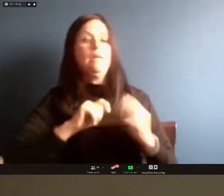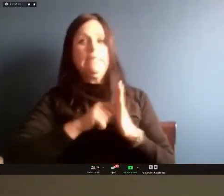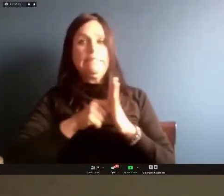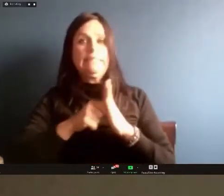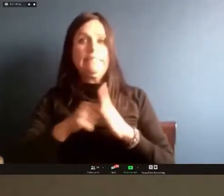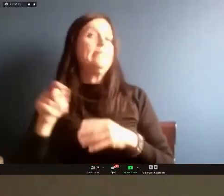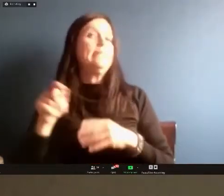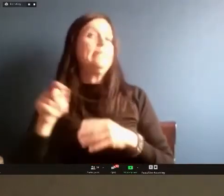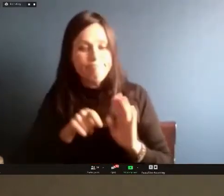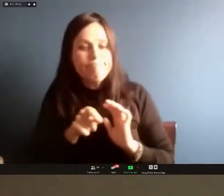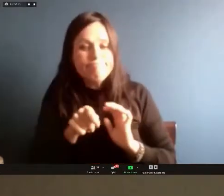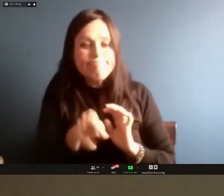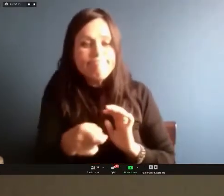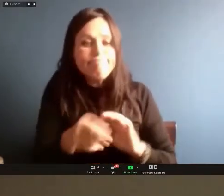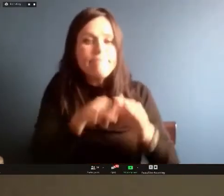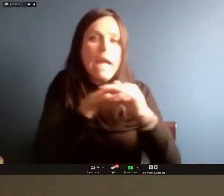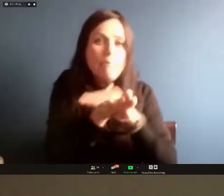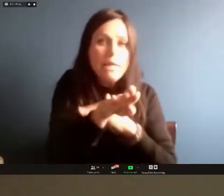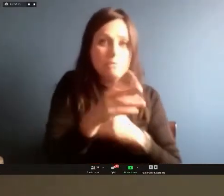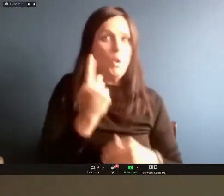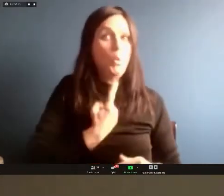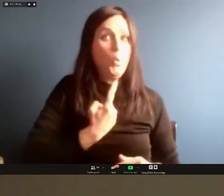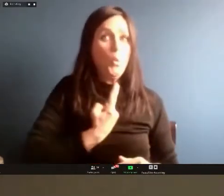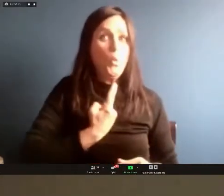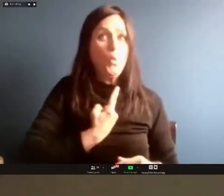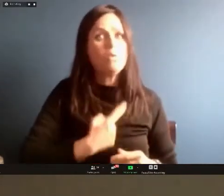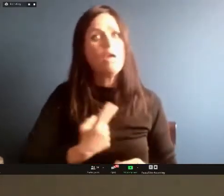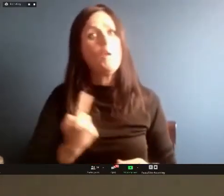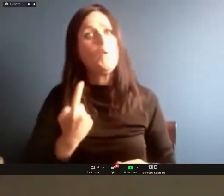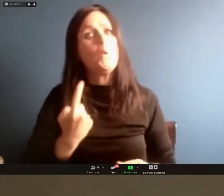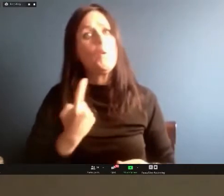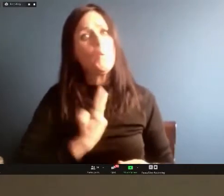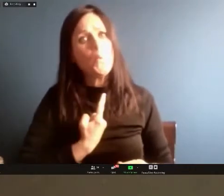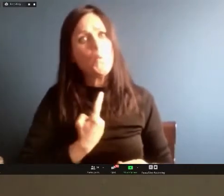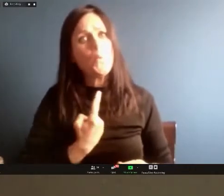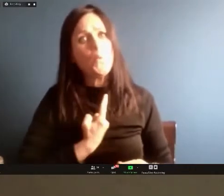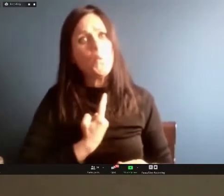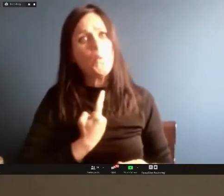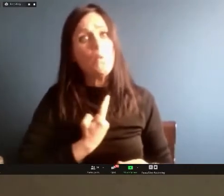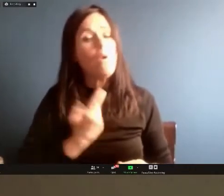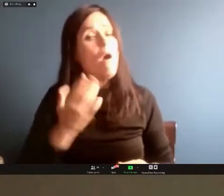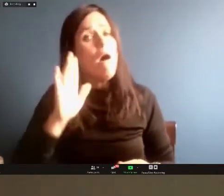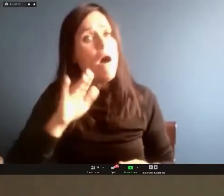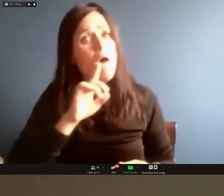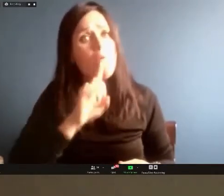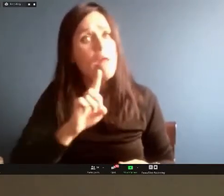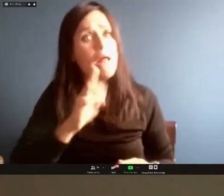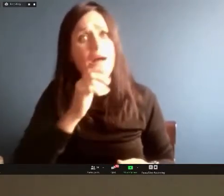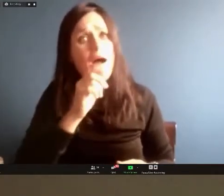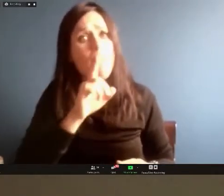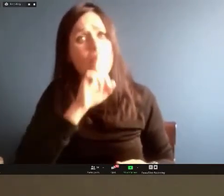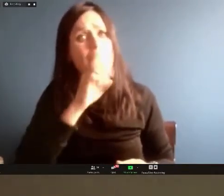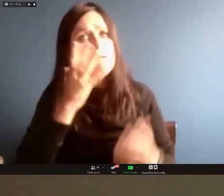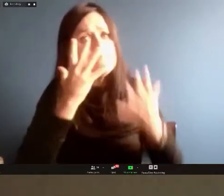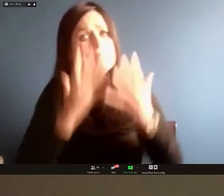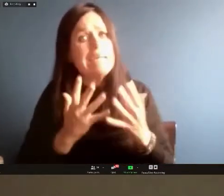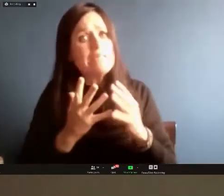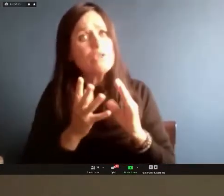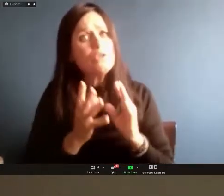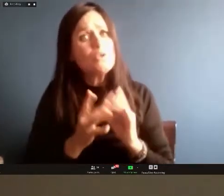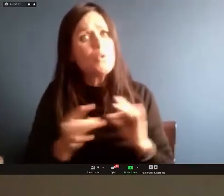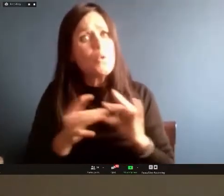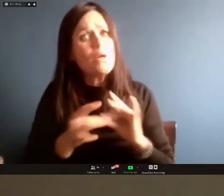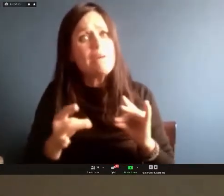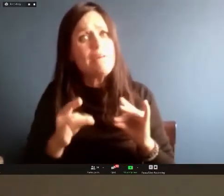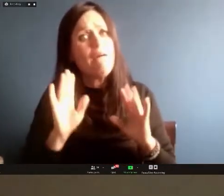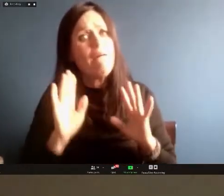spent a lot of time on my own. And I don't say that as a sad story, but I do, because I think I spent a